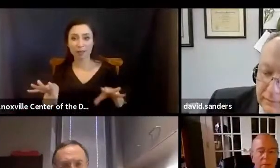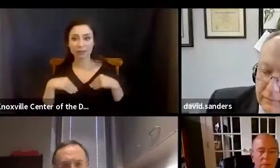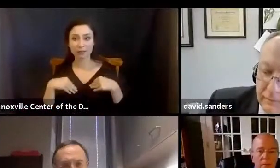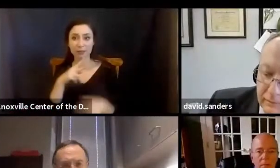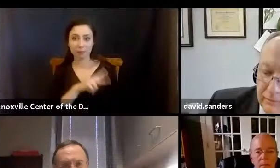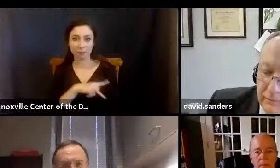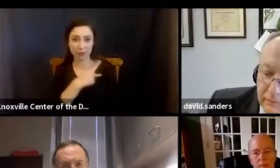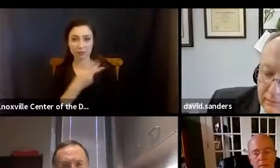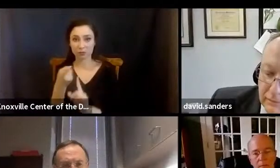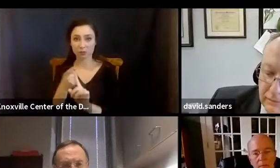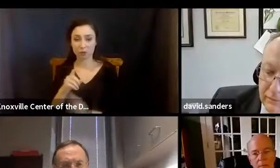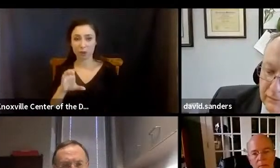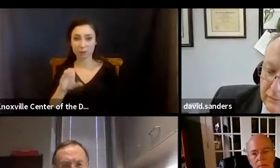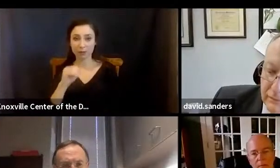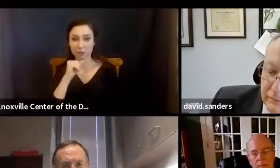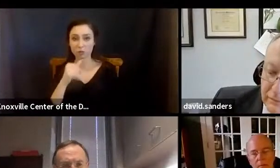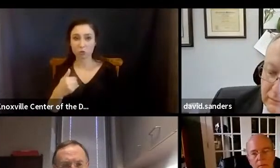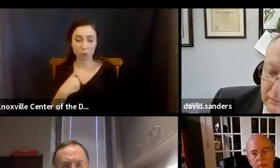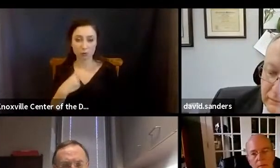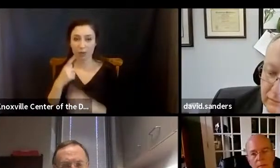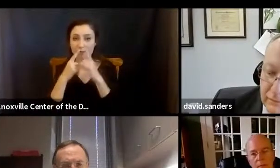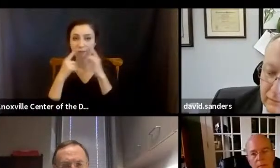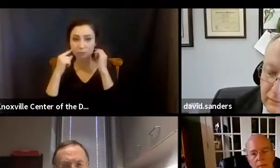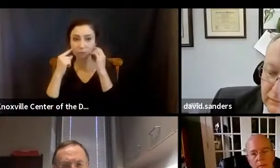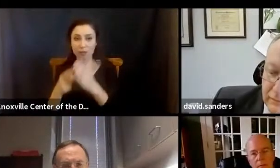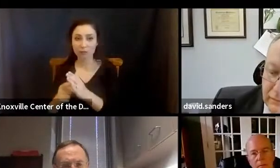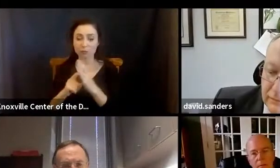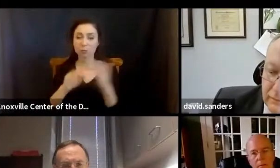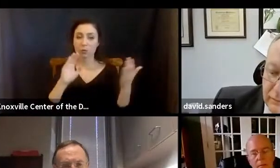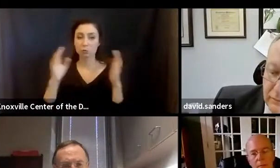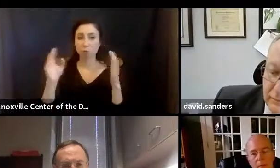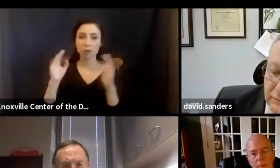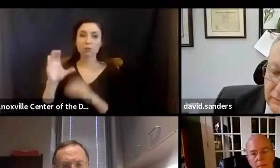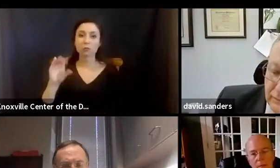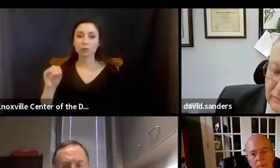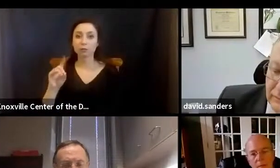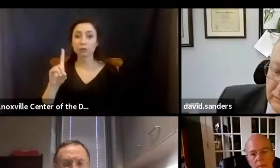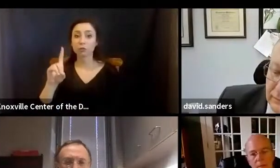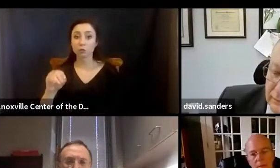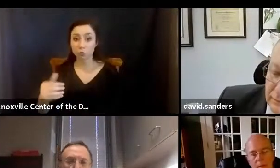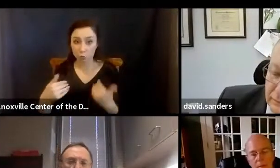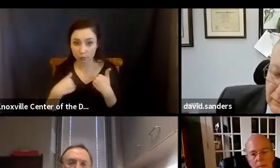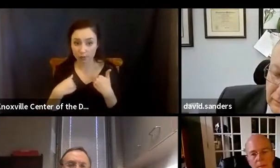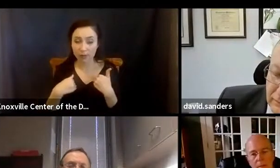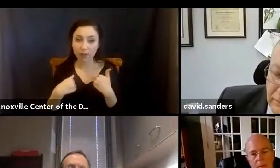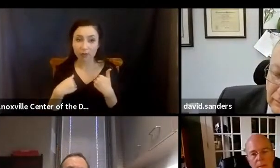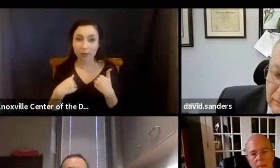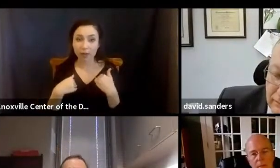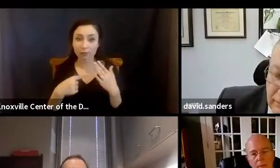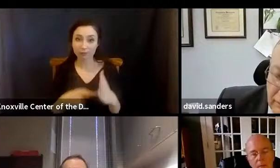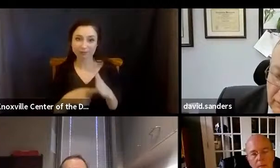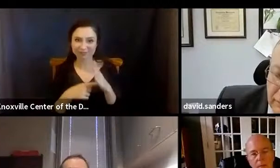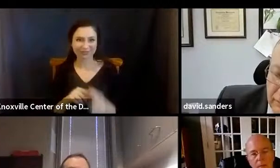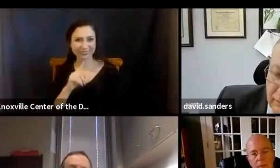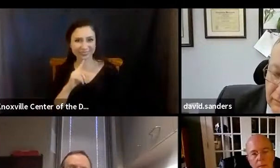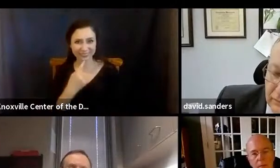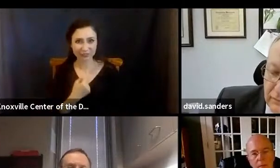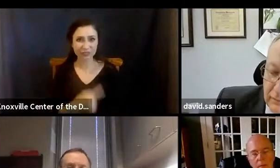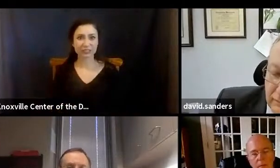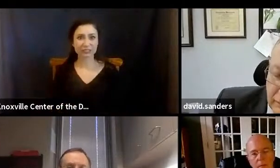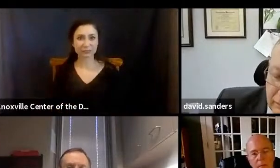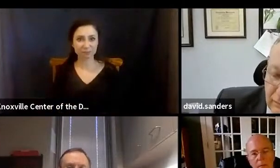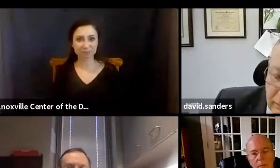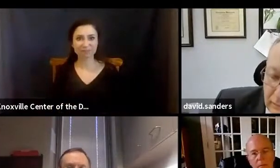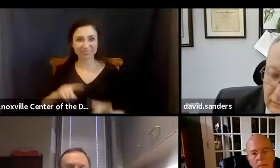that do not have the mask requirement compared to counties that do have it. And it's significant,